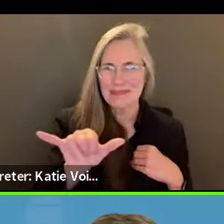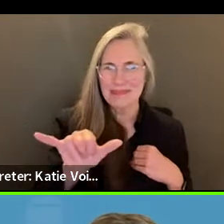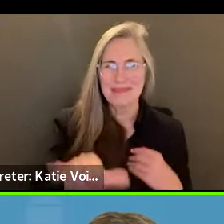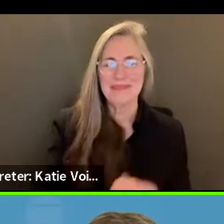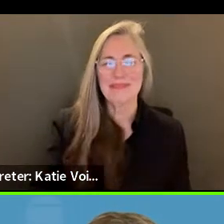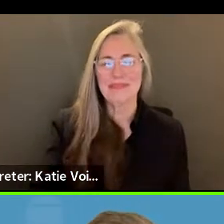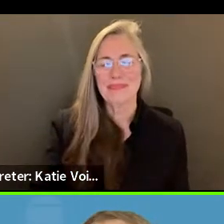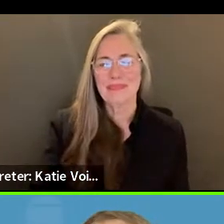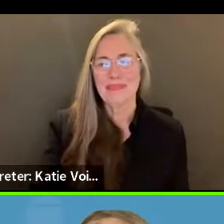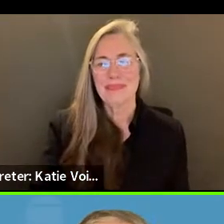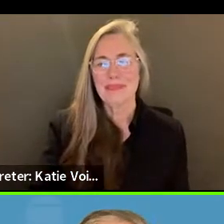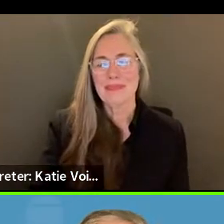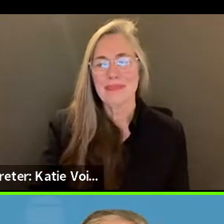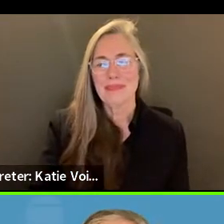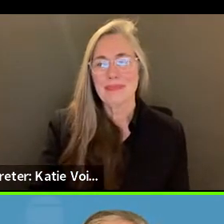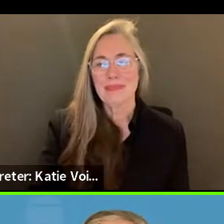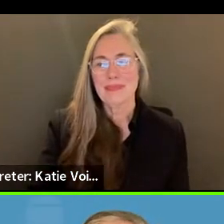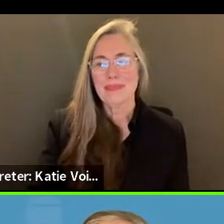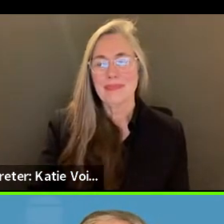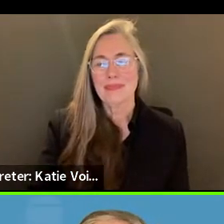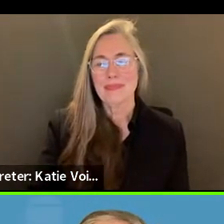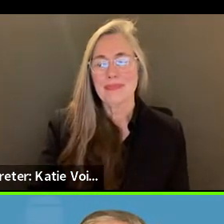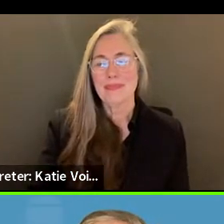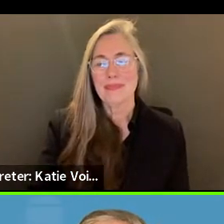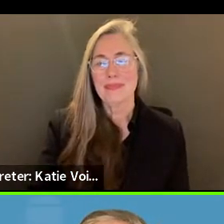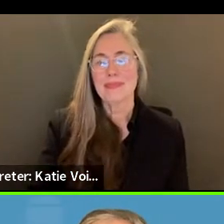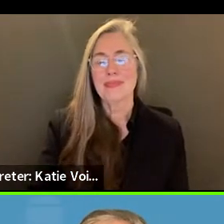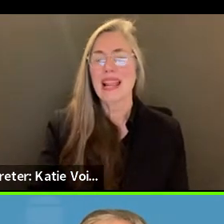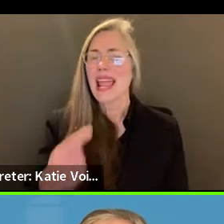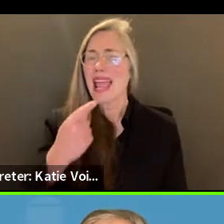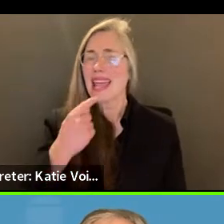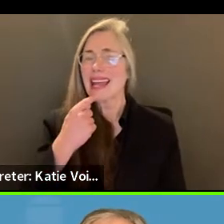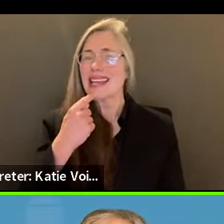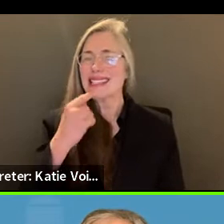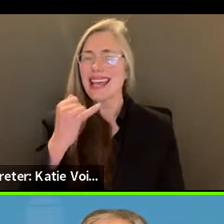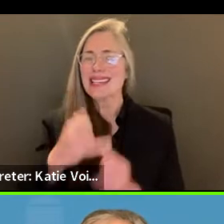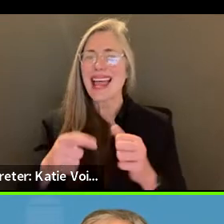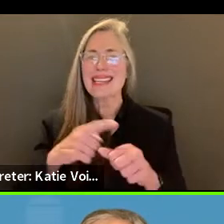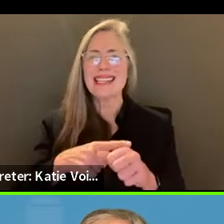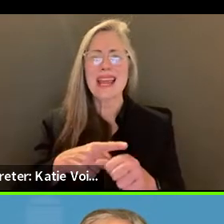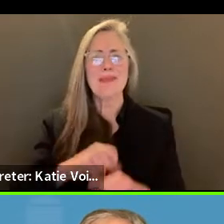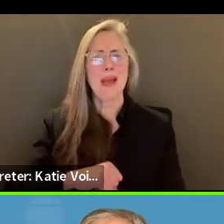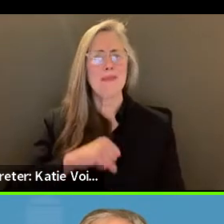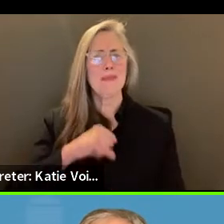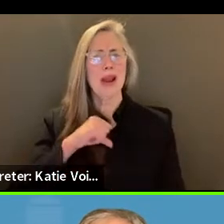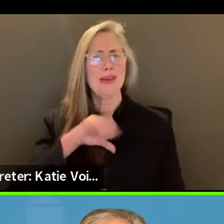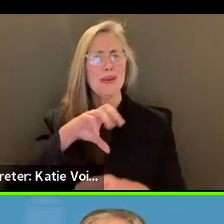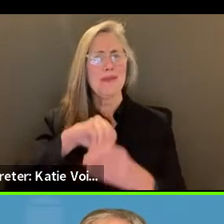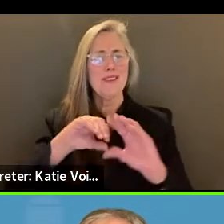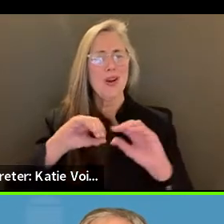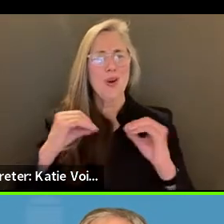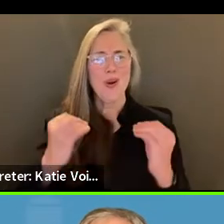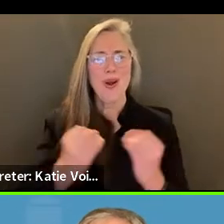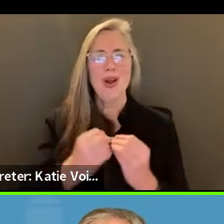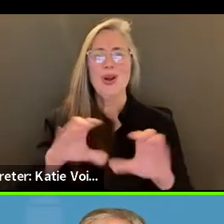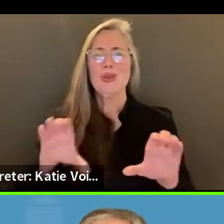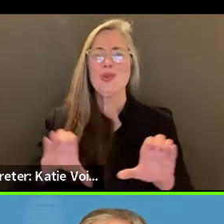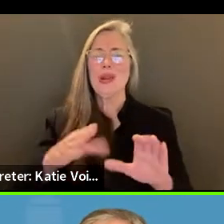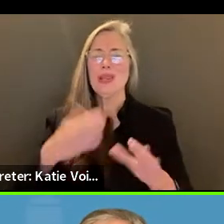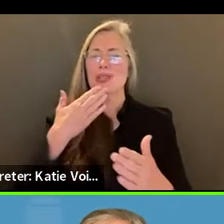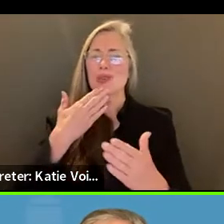What I want to say about this, I said last time, I'm proud to be part of an organization that's doing this work, this good